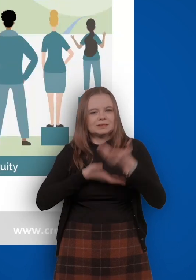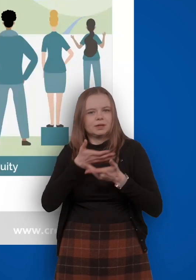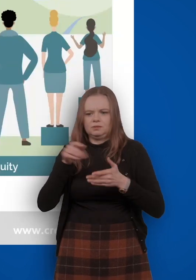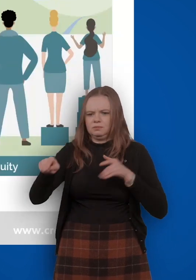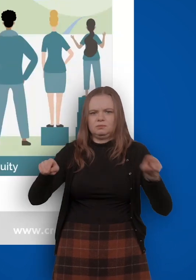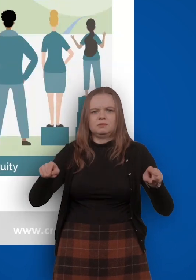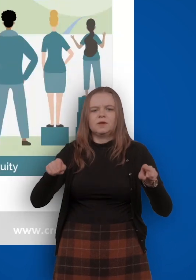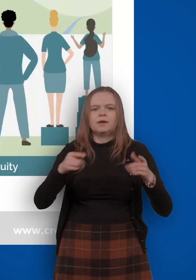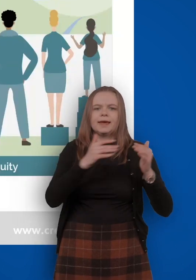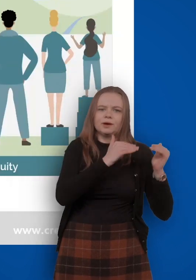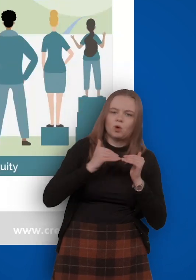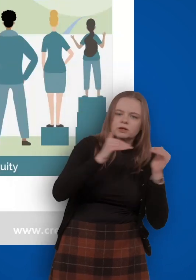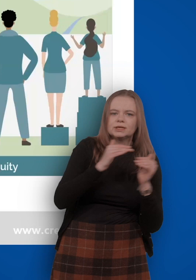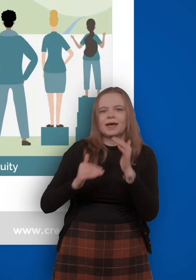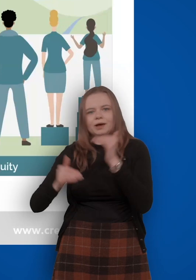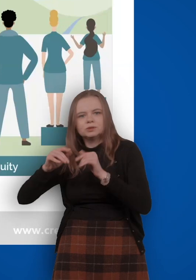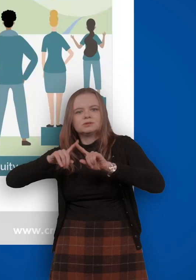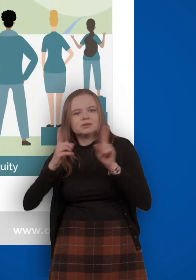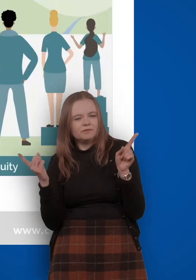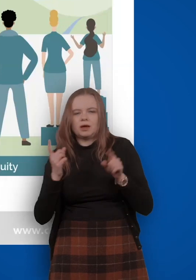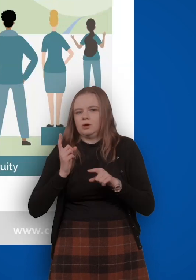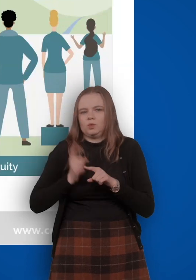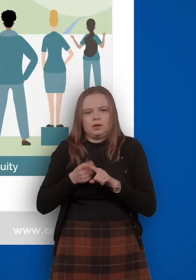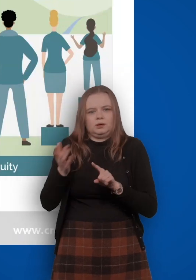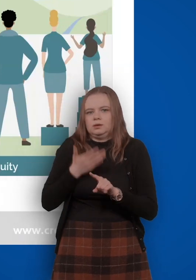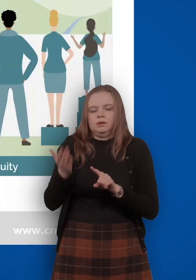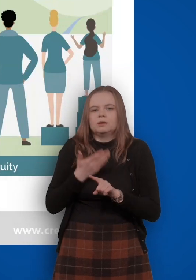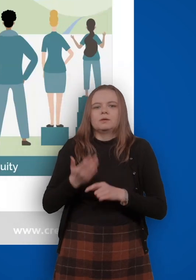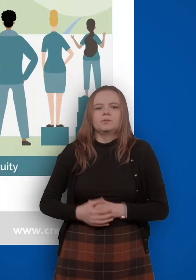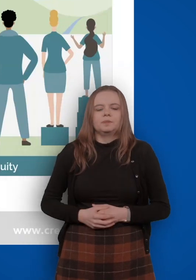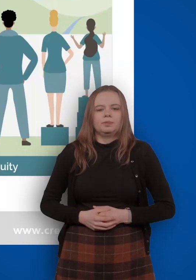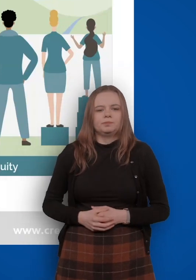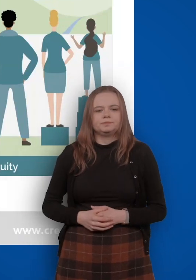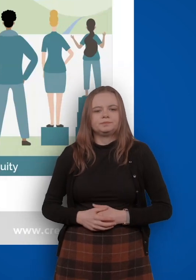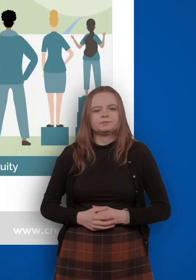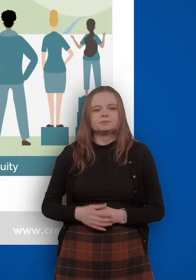and equity. So I'll skip through this really quickly. Like was said,